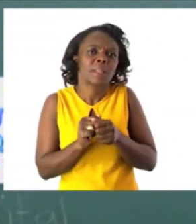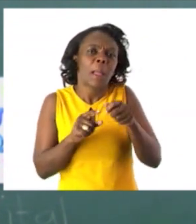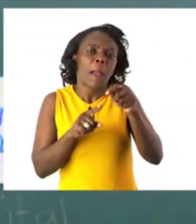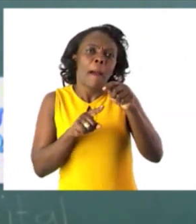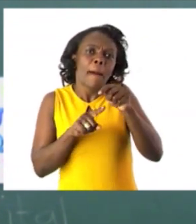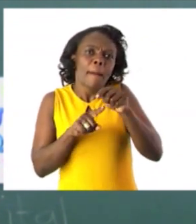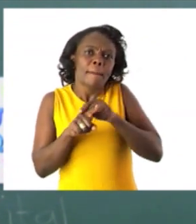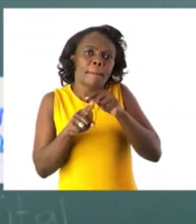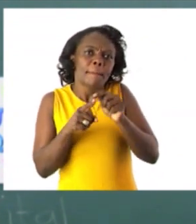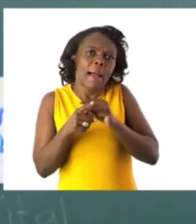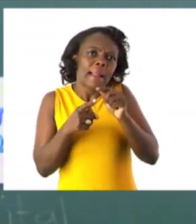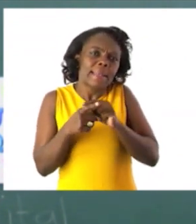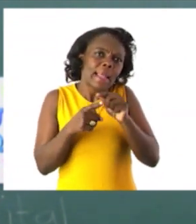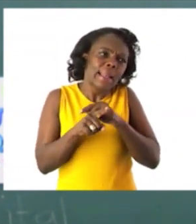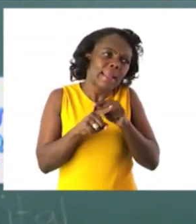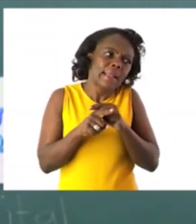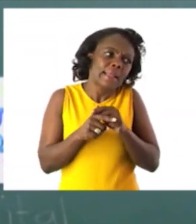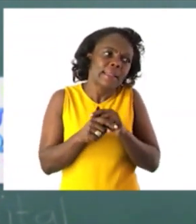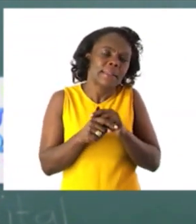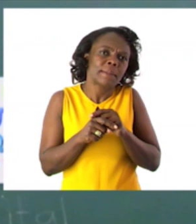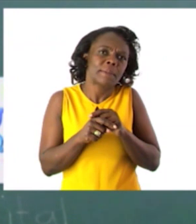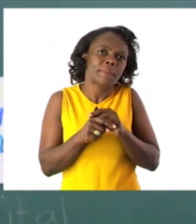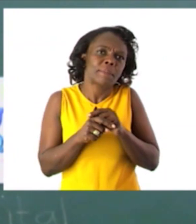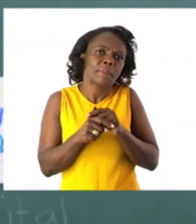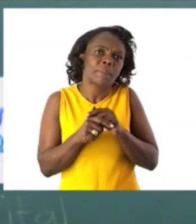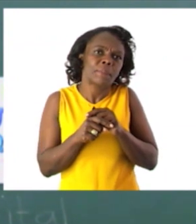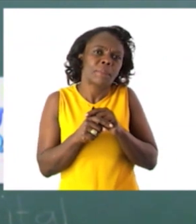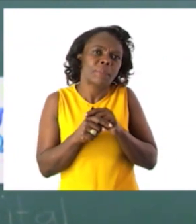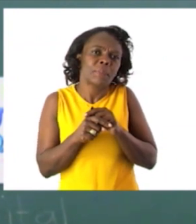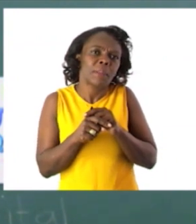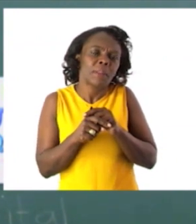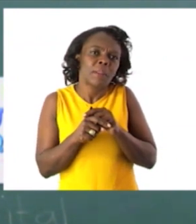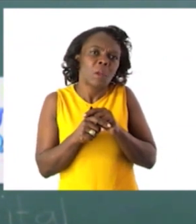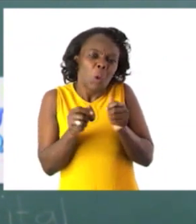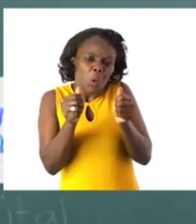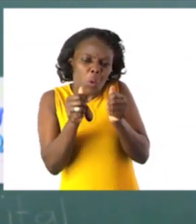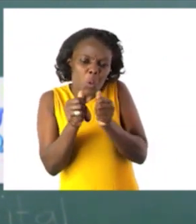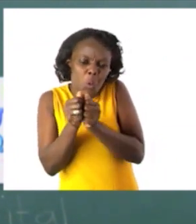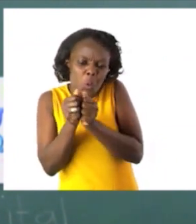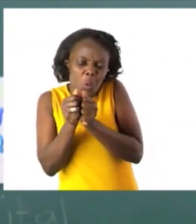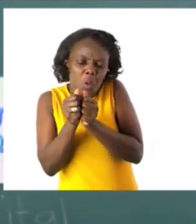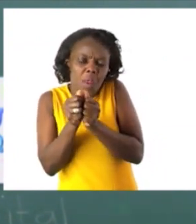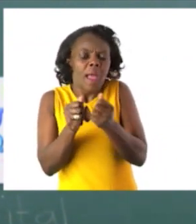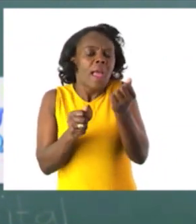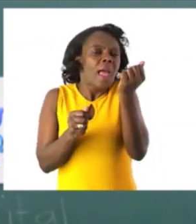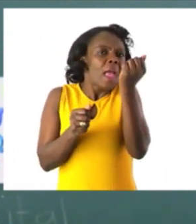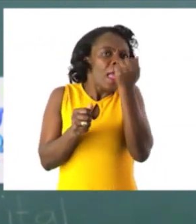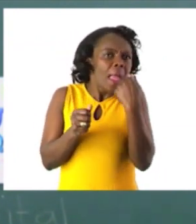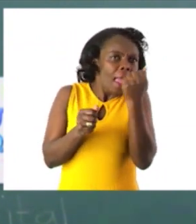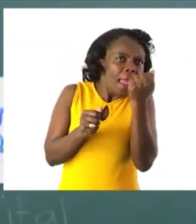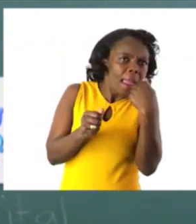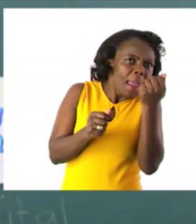banana. I write apple. I start the apple. I write mango.